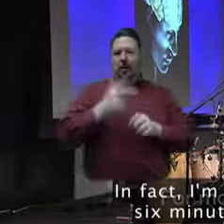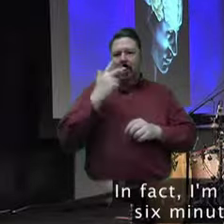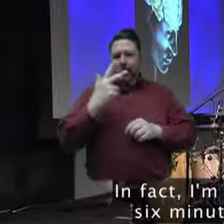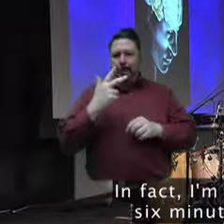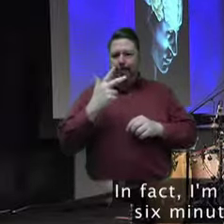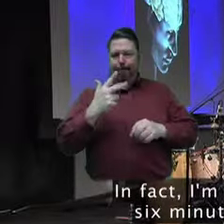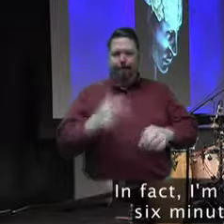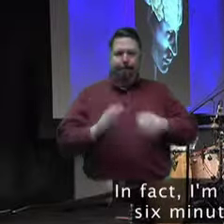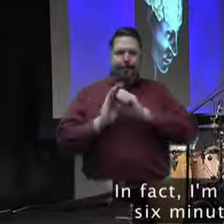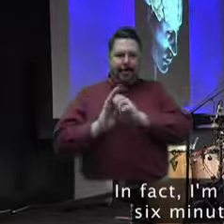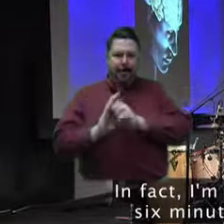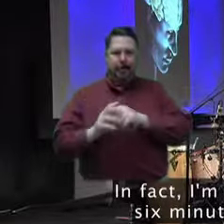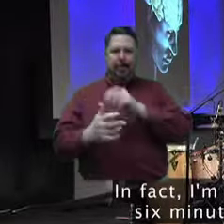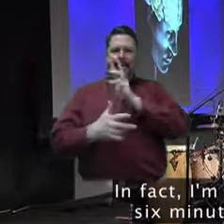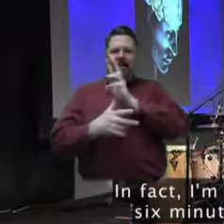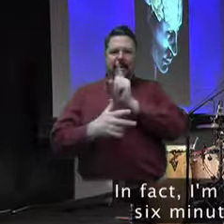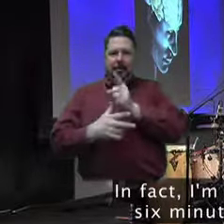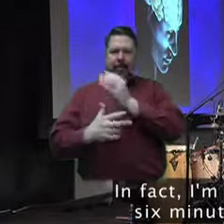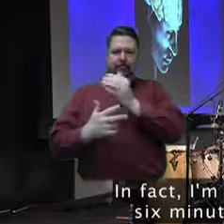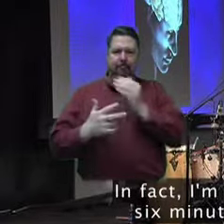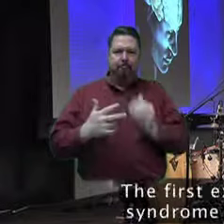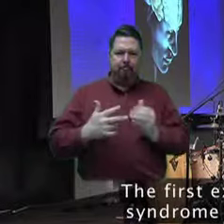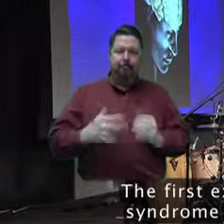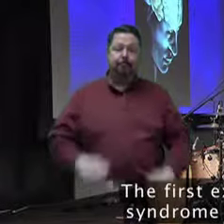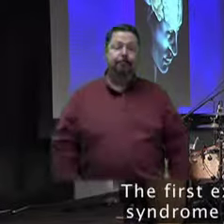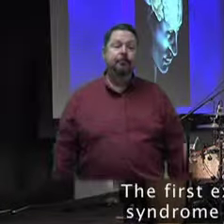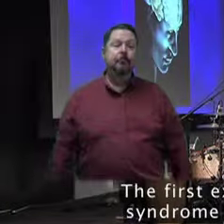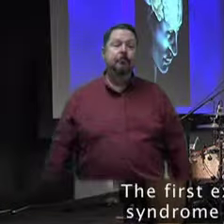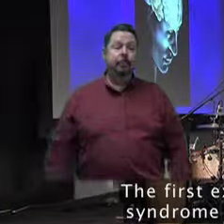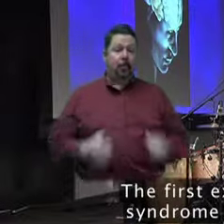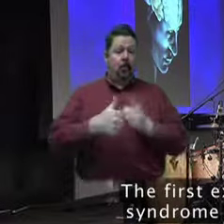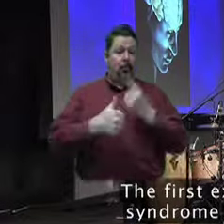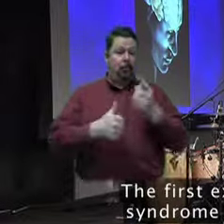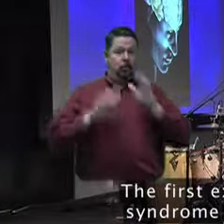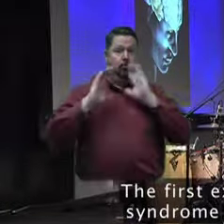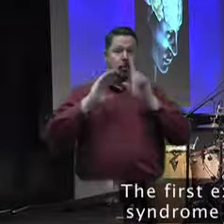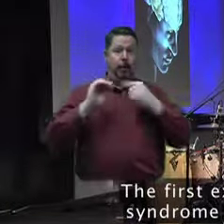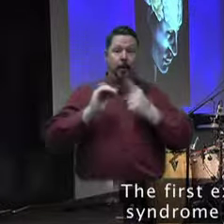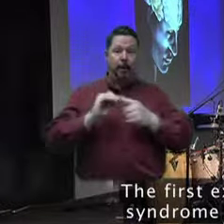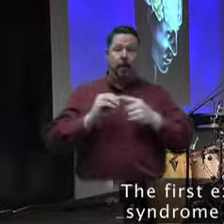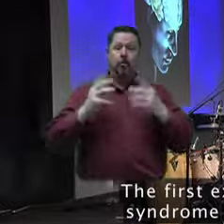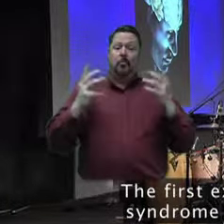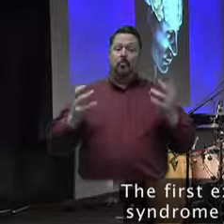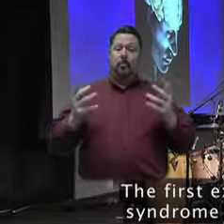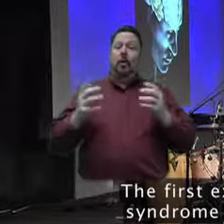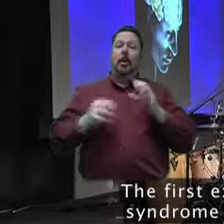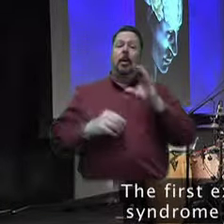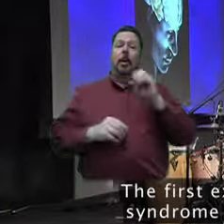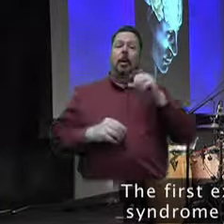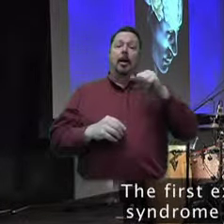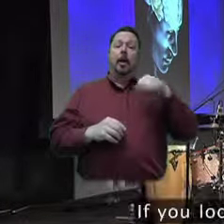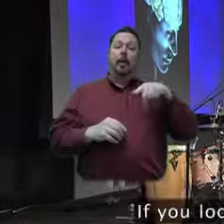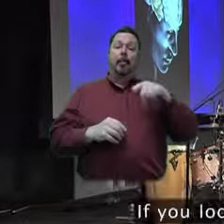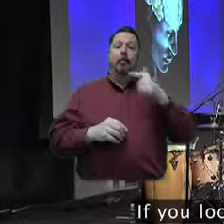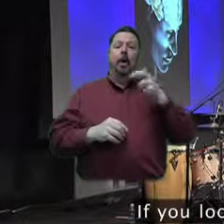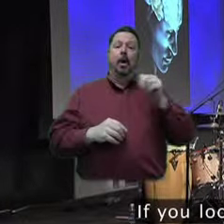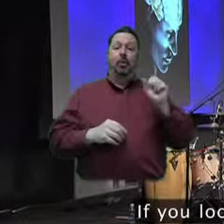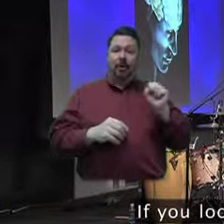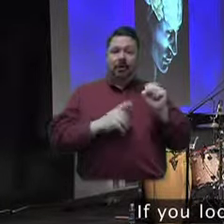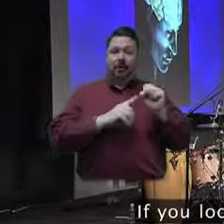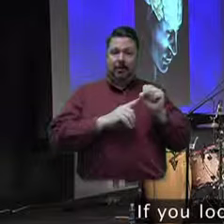examples, six minutes each, during this talk. The first example is an extraordinary syndrome called Capgras syndrome.